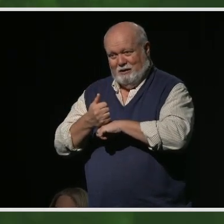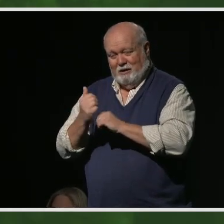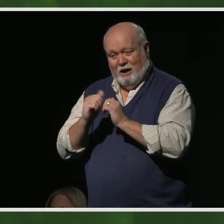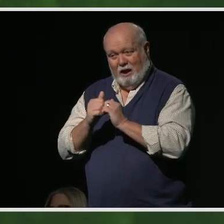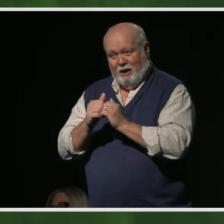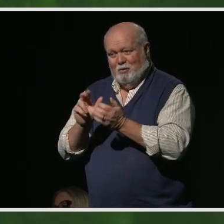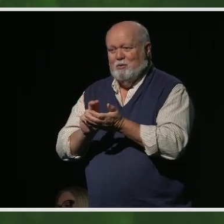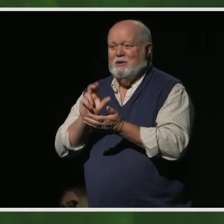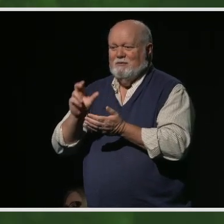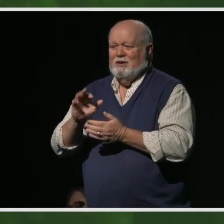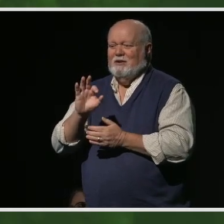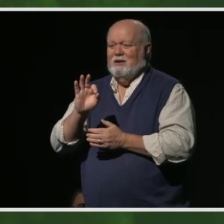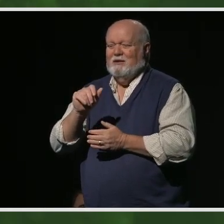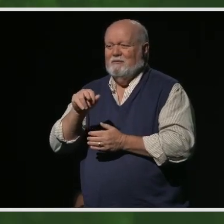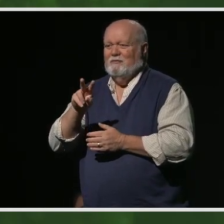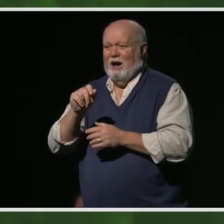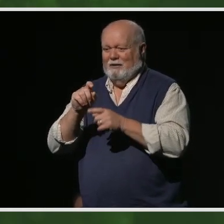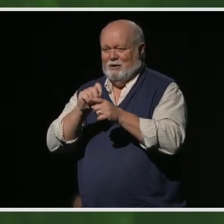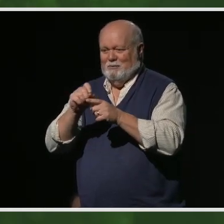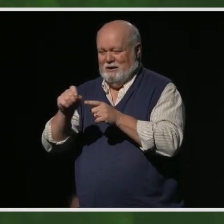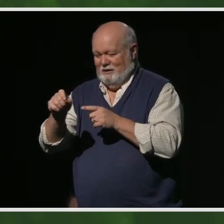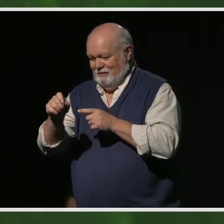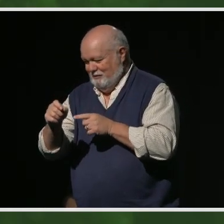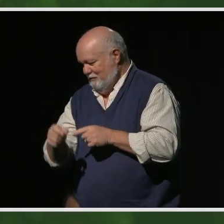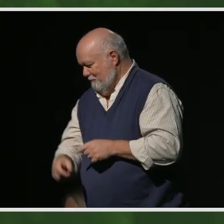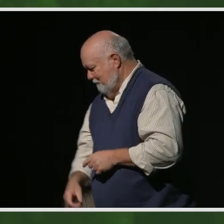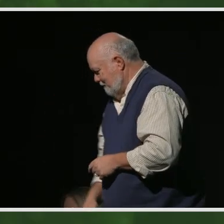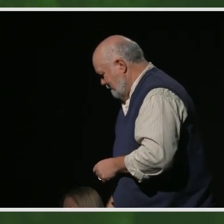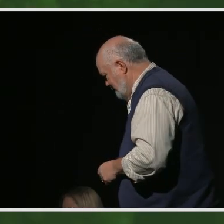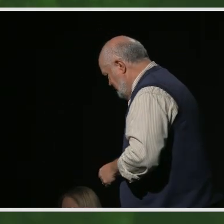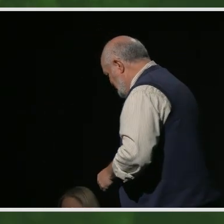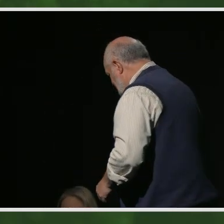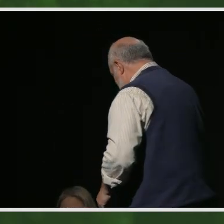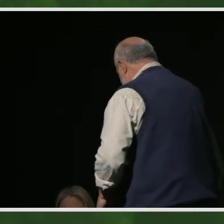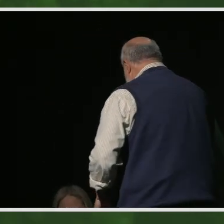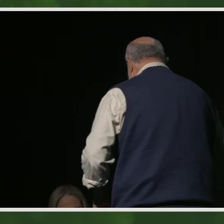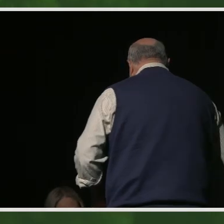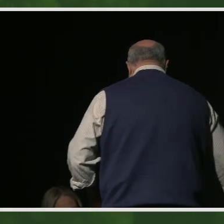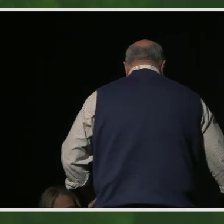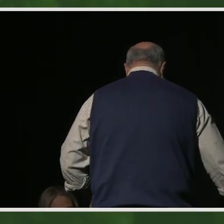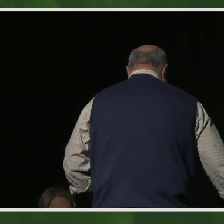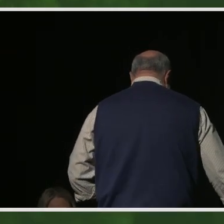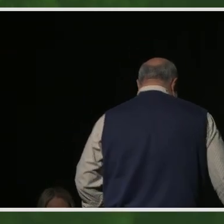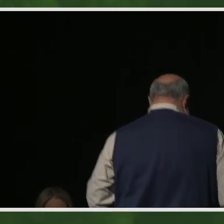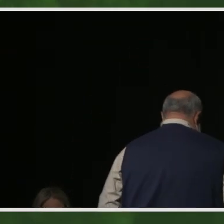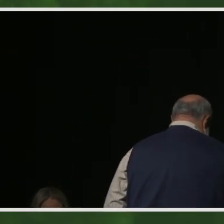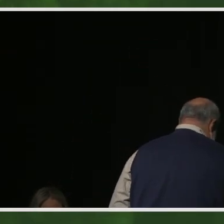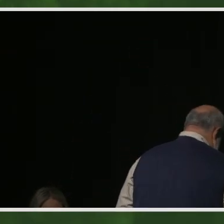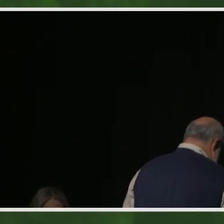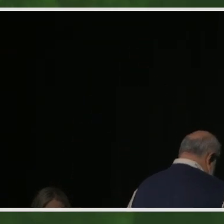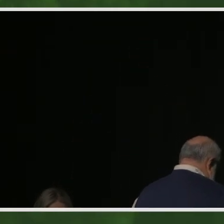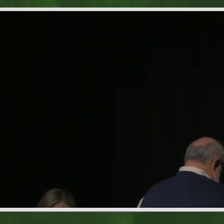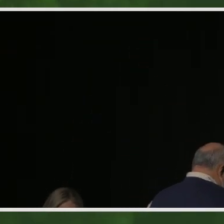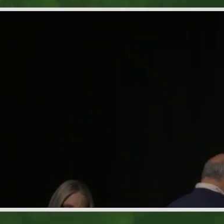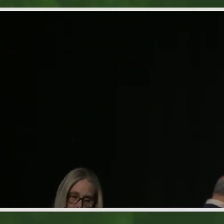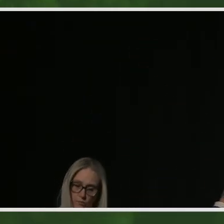beans. They have proven job creation. They have connected farmers, food processors, and food